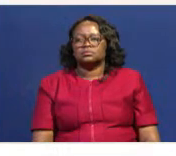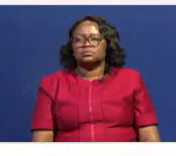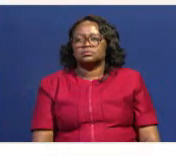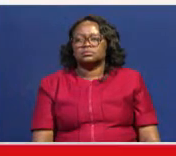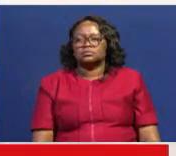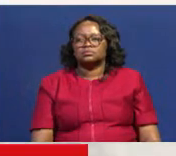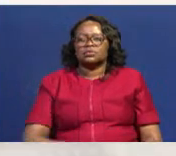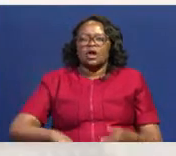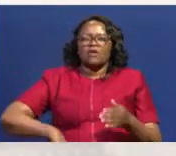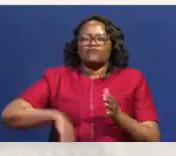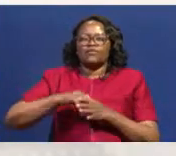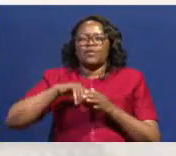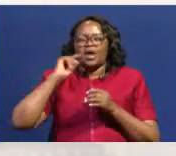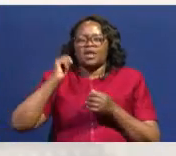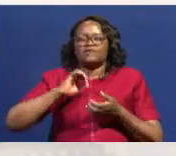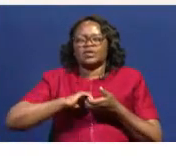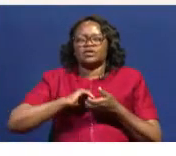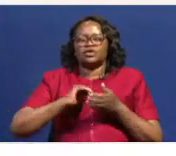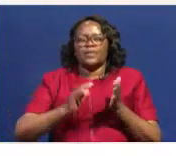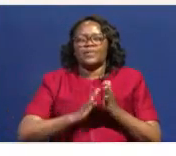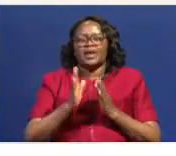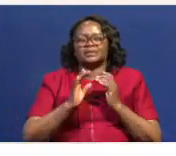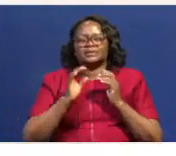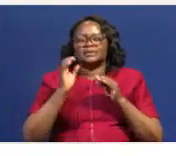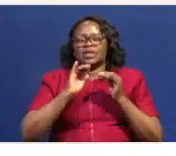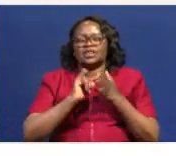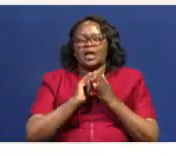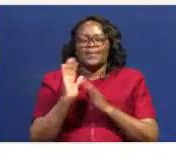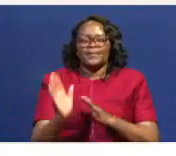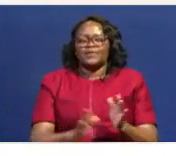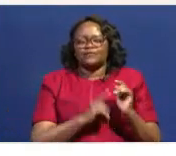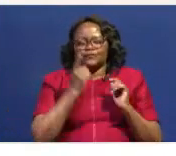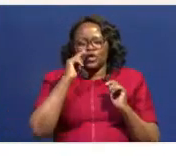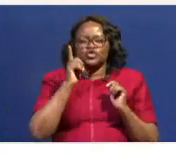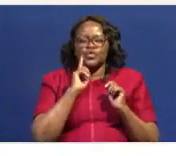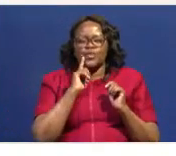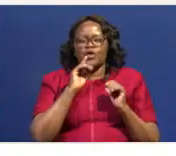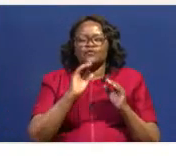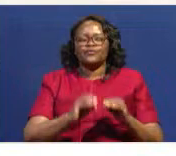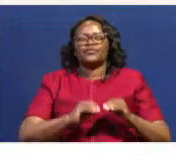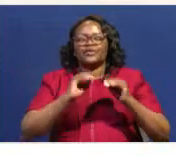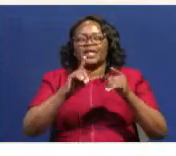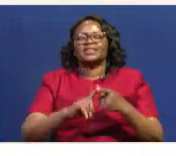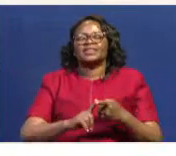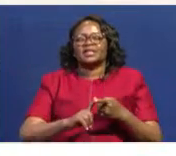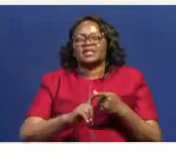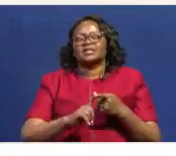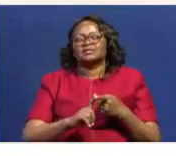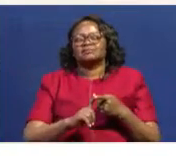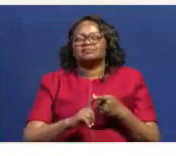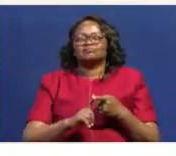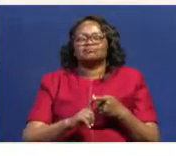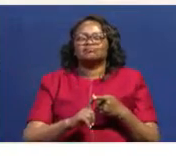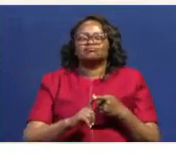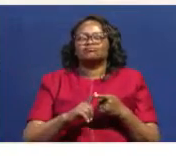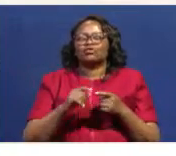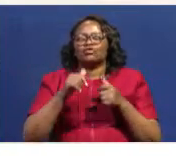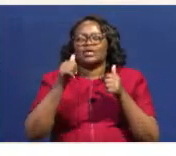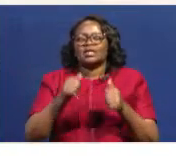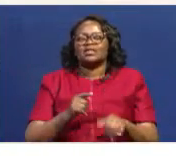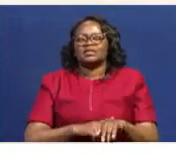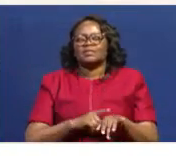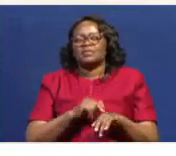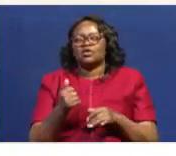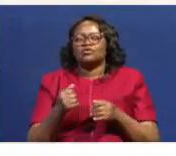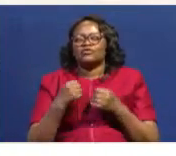The Football Kenya Federation branch elections, which had been scheduled for tomorrow, have been postponed until further notice after Kitui court